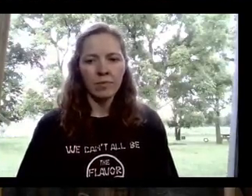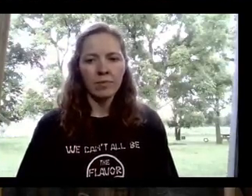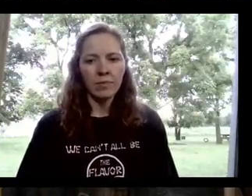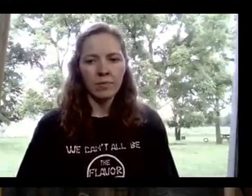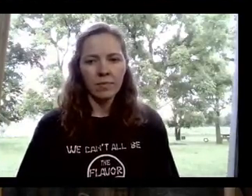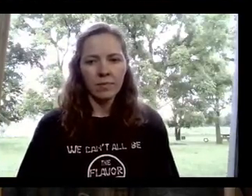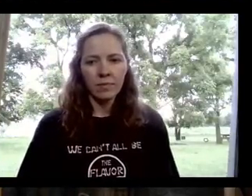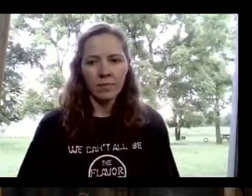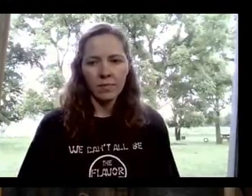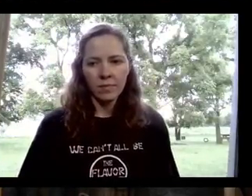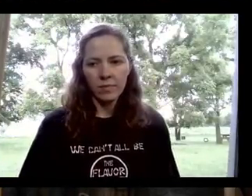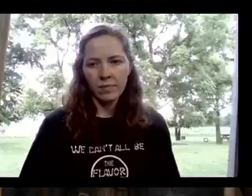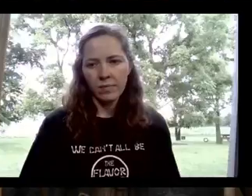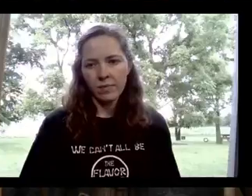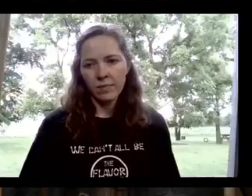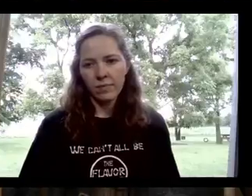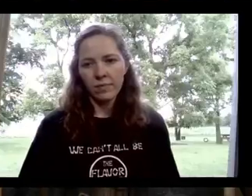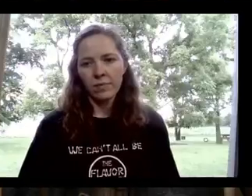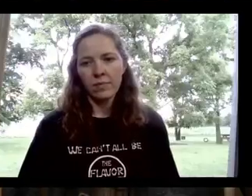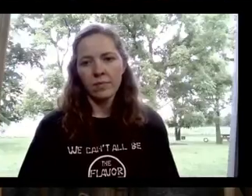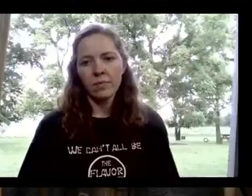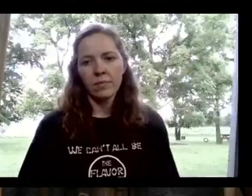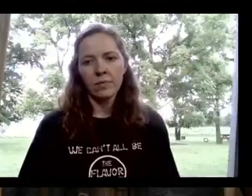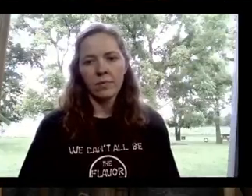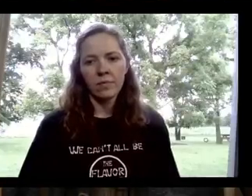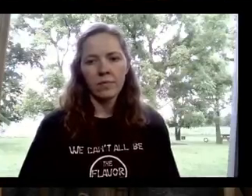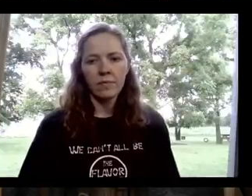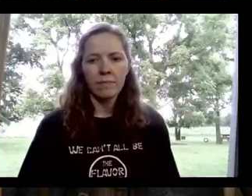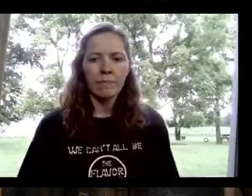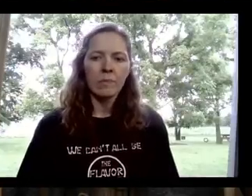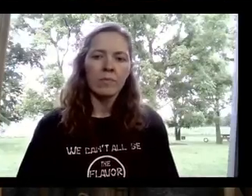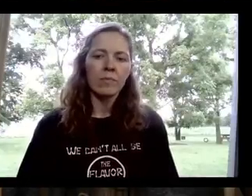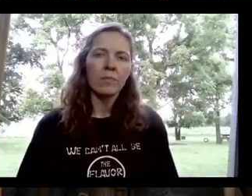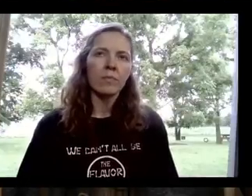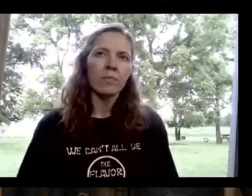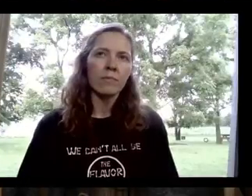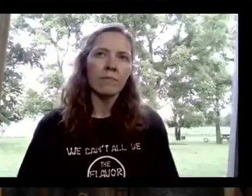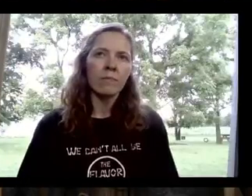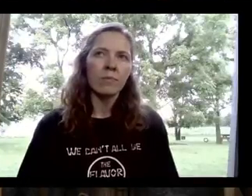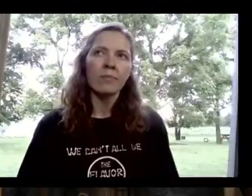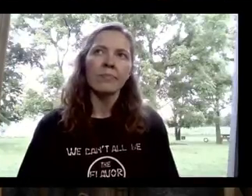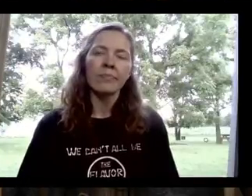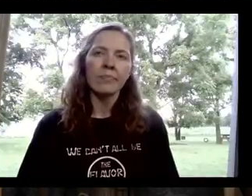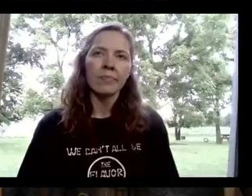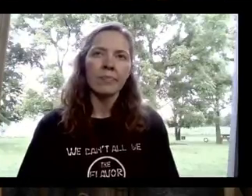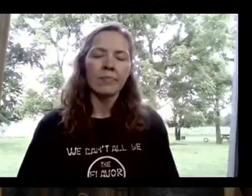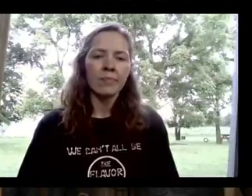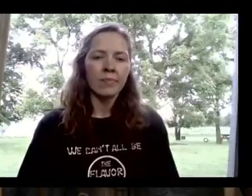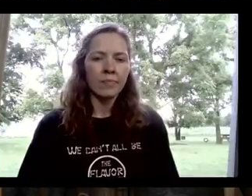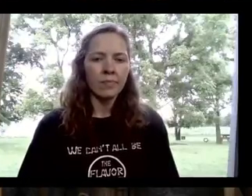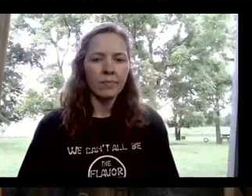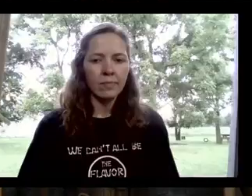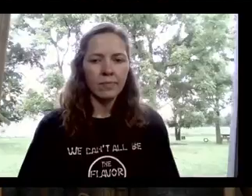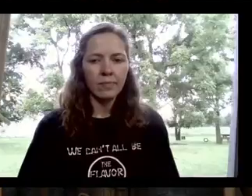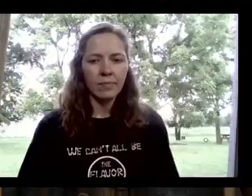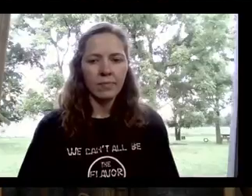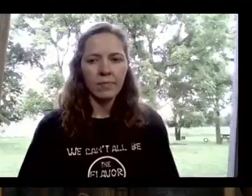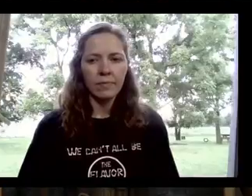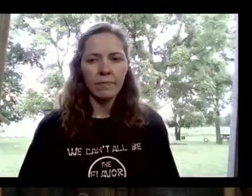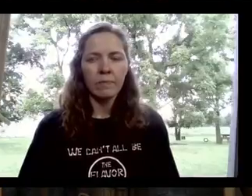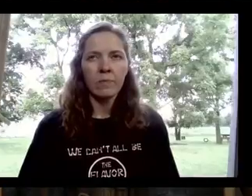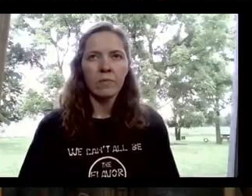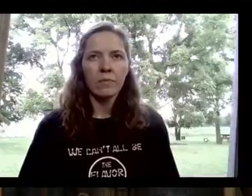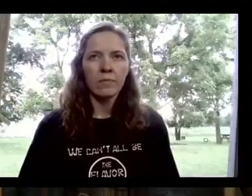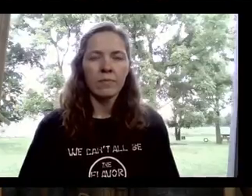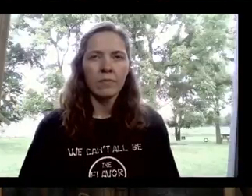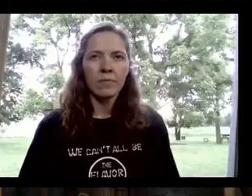have toyed around with the idea of possibly importing some just to include it in my work. But again, the cost